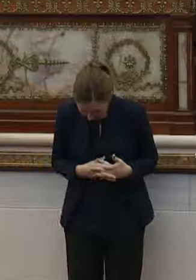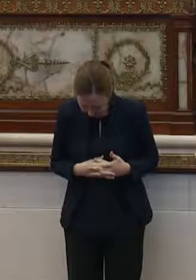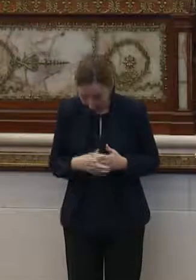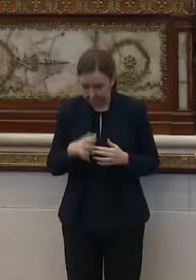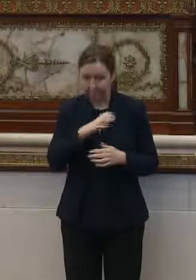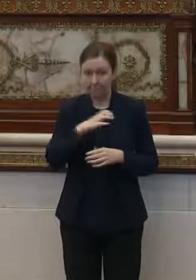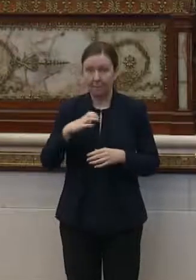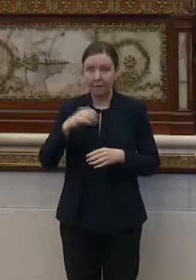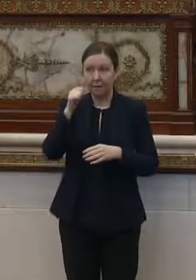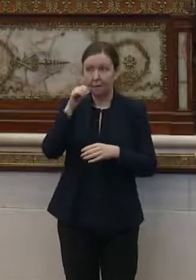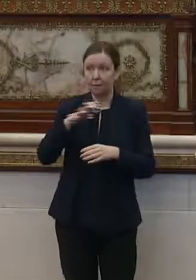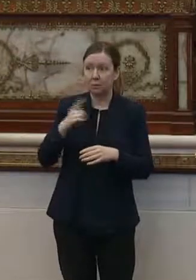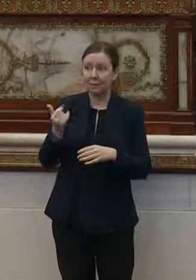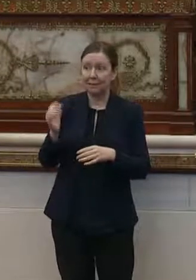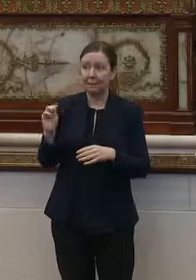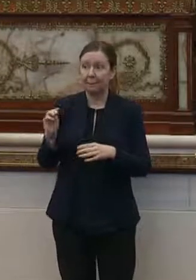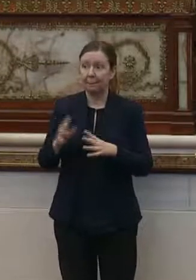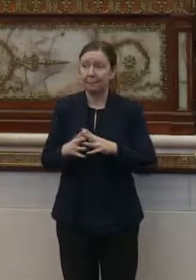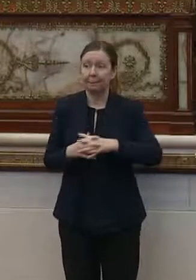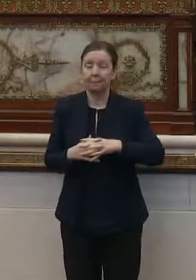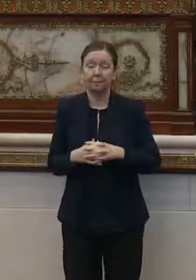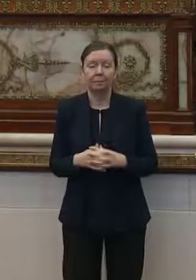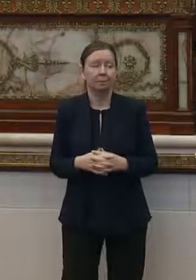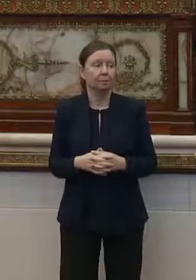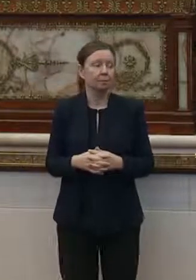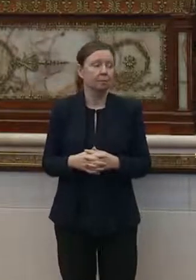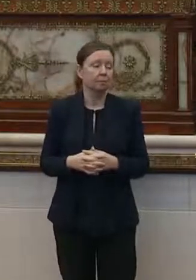Councilwoman Helen Gim?